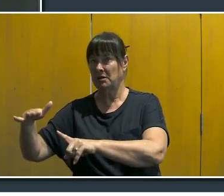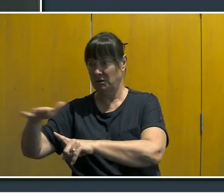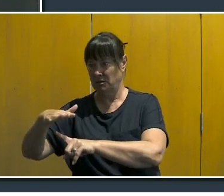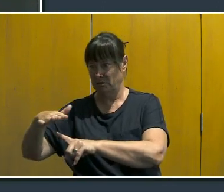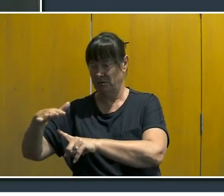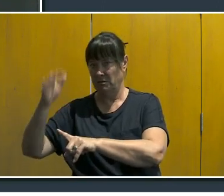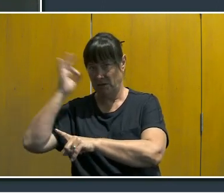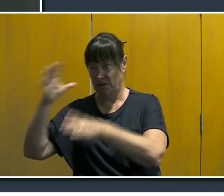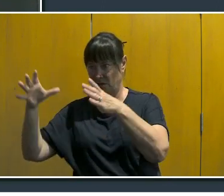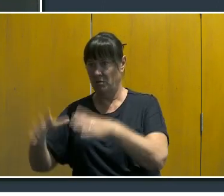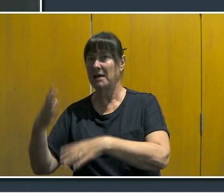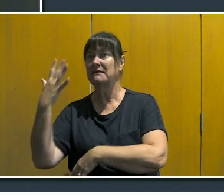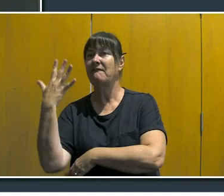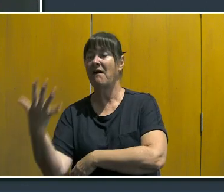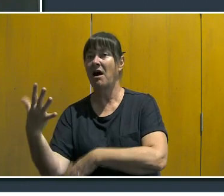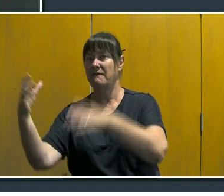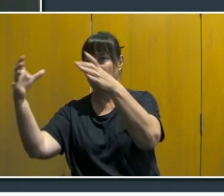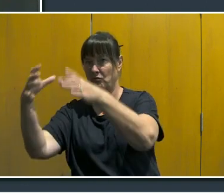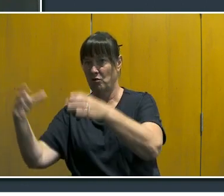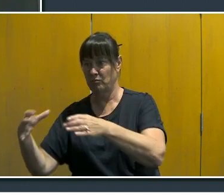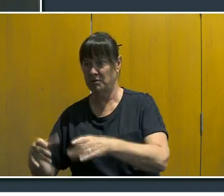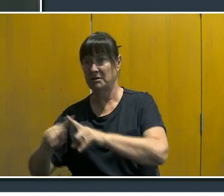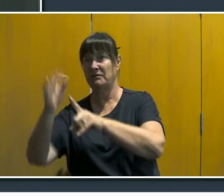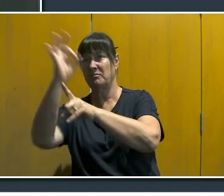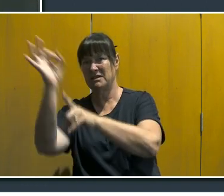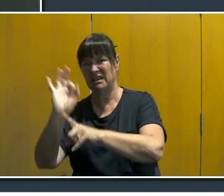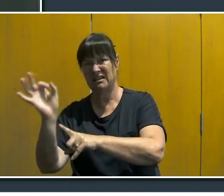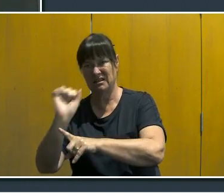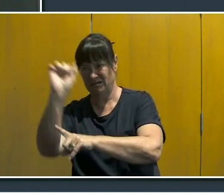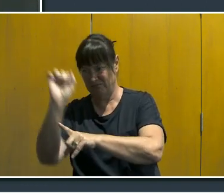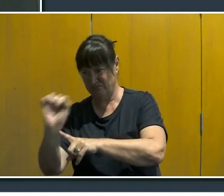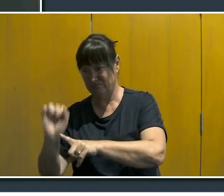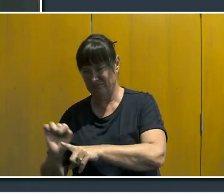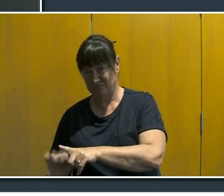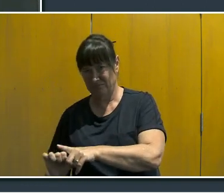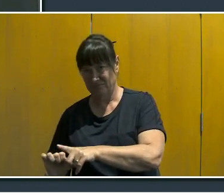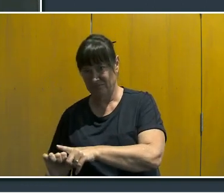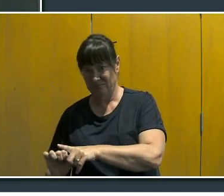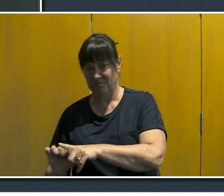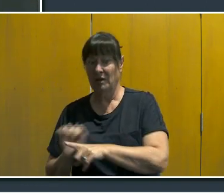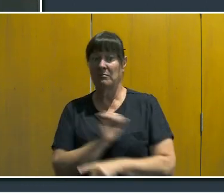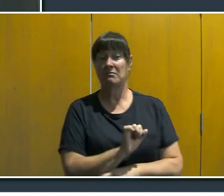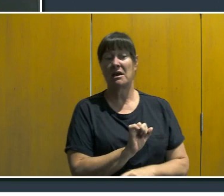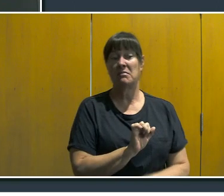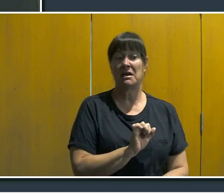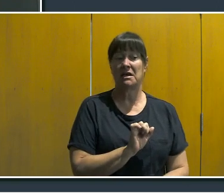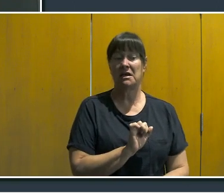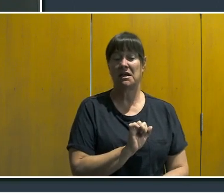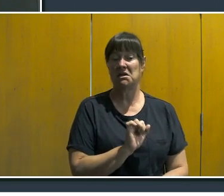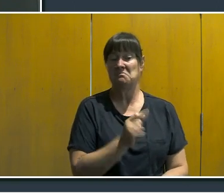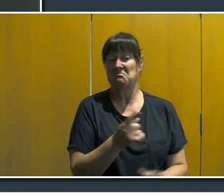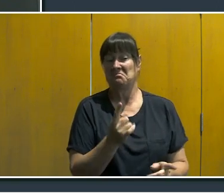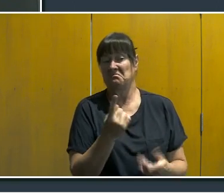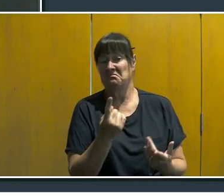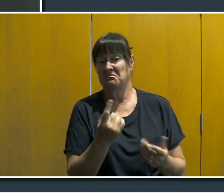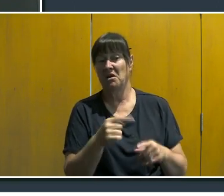for their rural properties, which have different percentages. So perhaps the ones out near you are the 0.68, and I couldn't comment